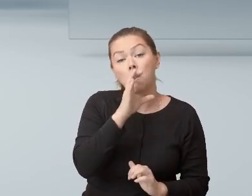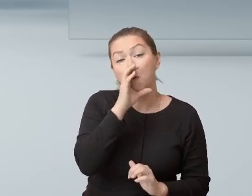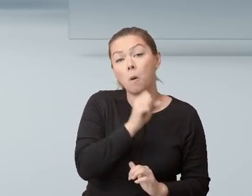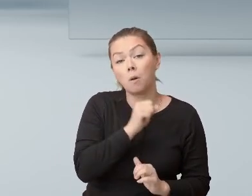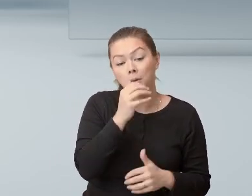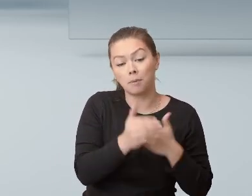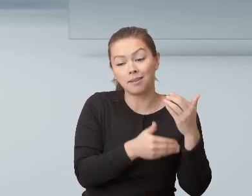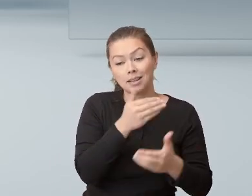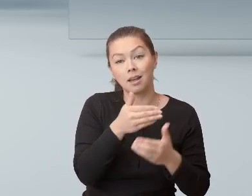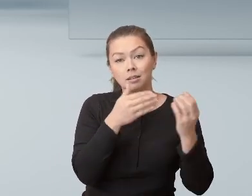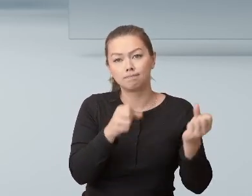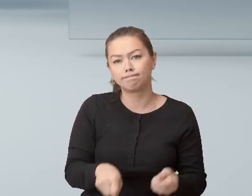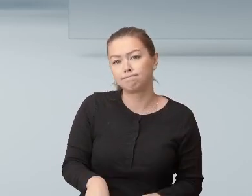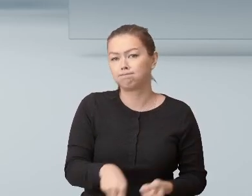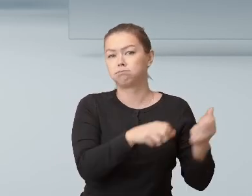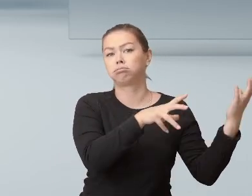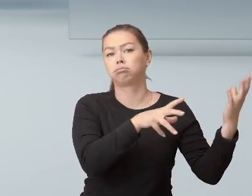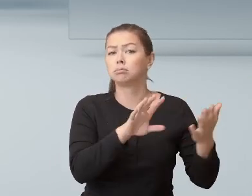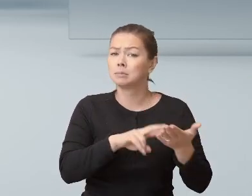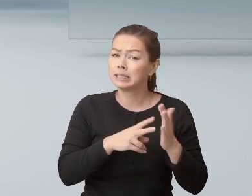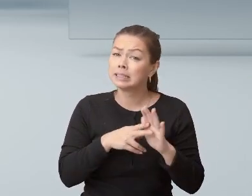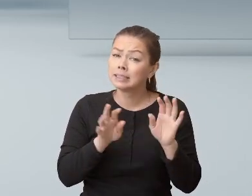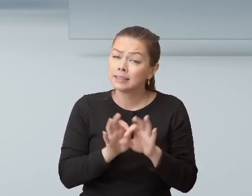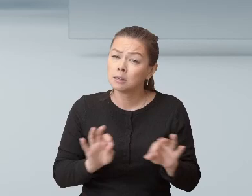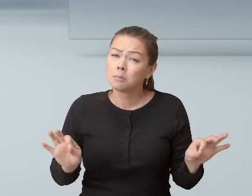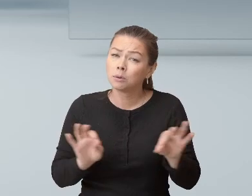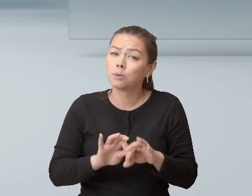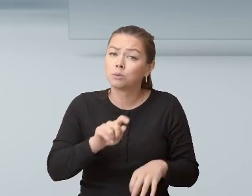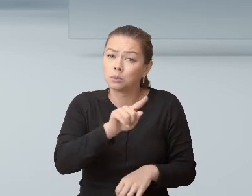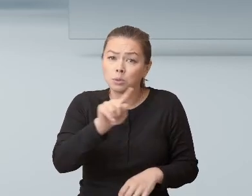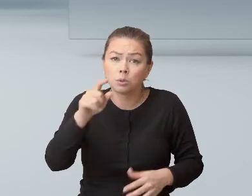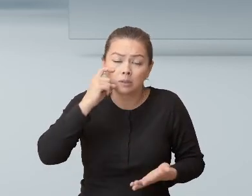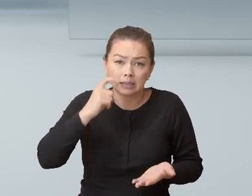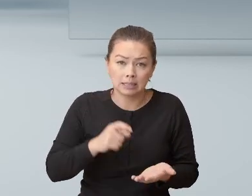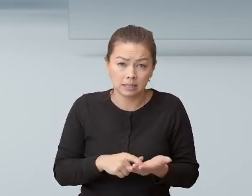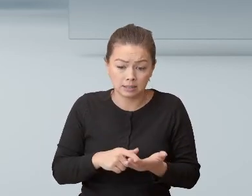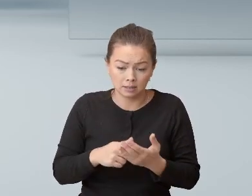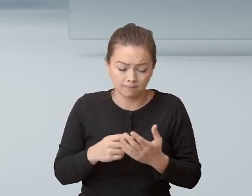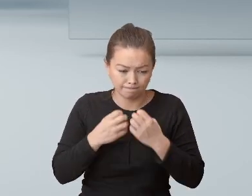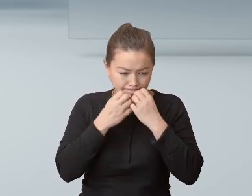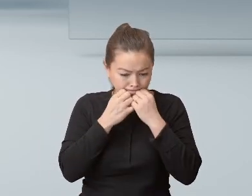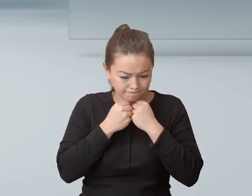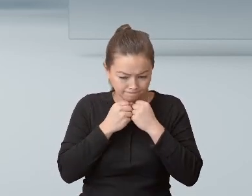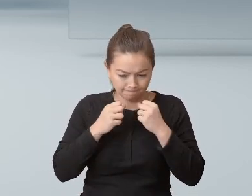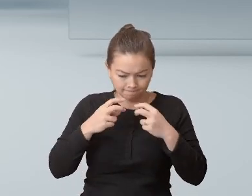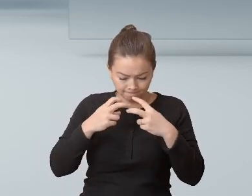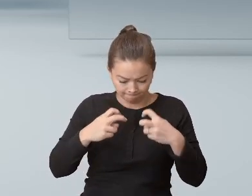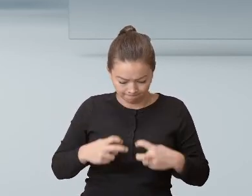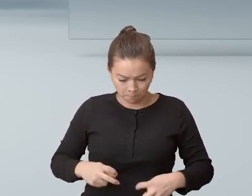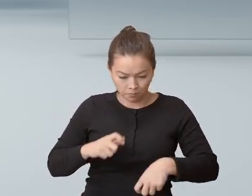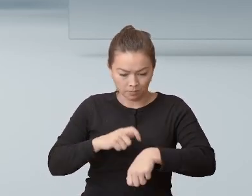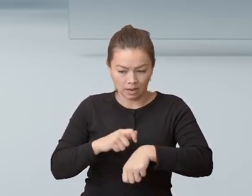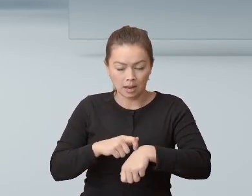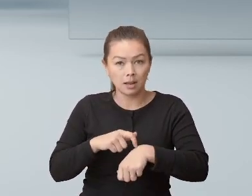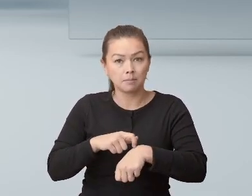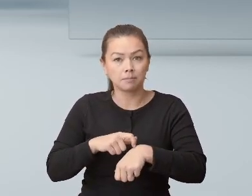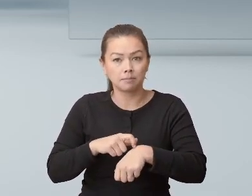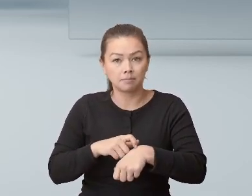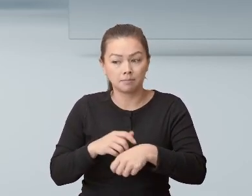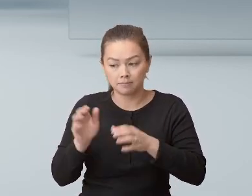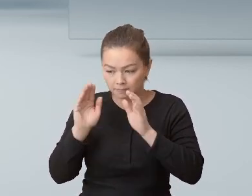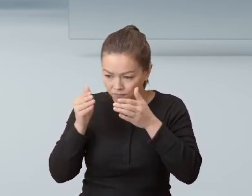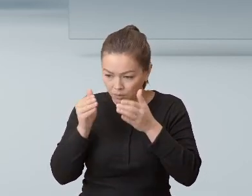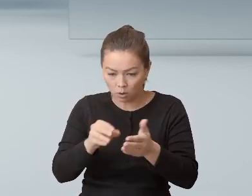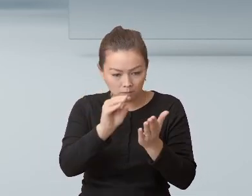ask the question, is it worth spending the time and energy to document old processes, or do you want to spend your time and energy focusing on how